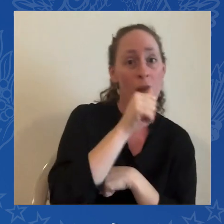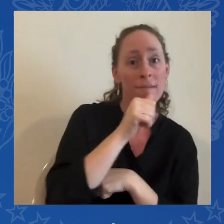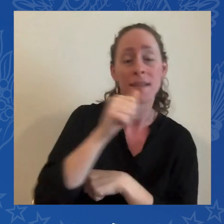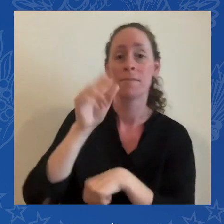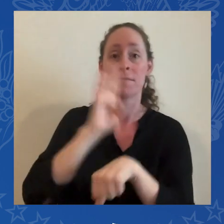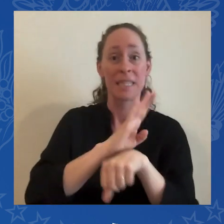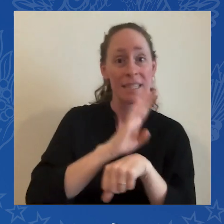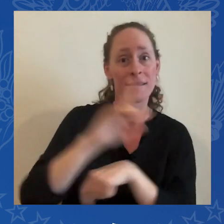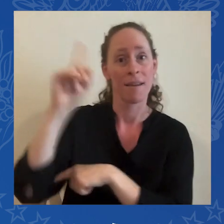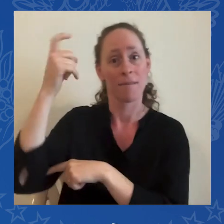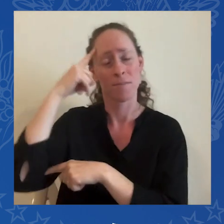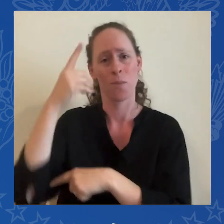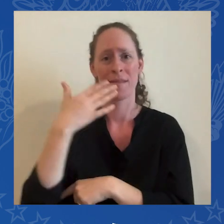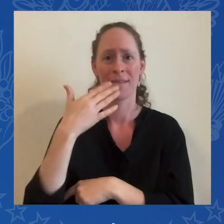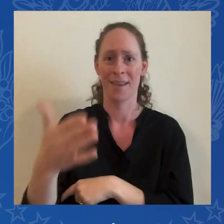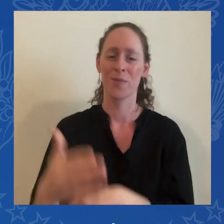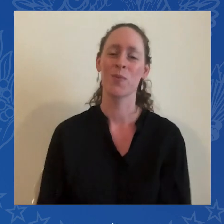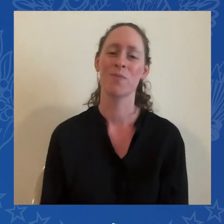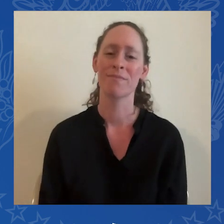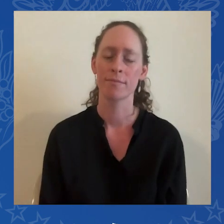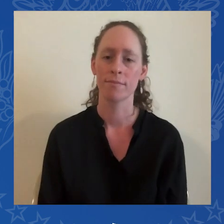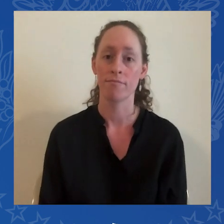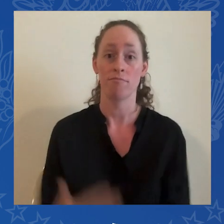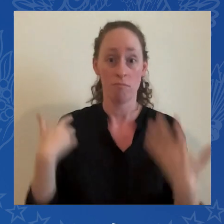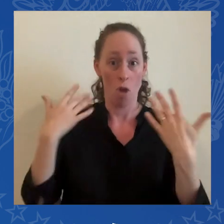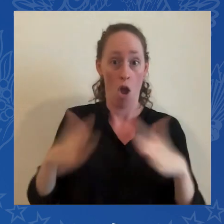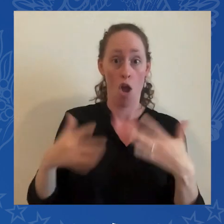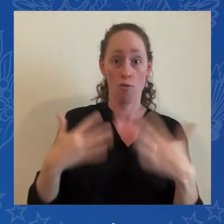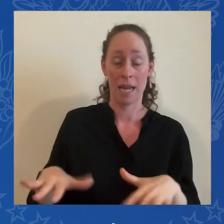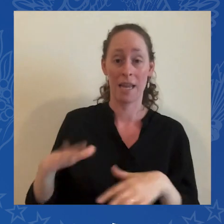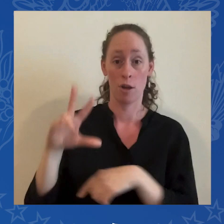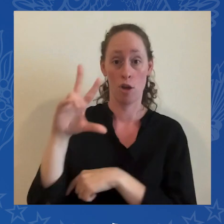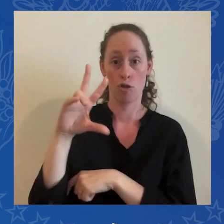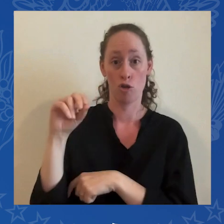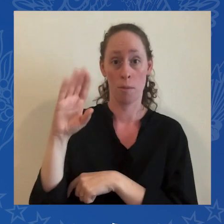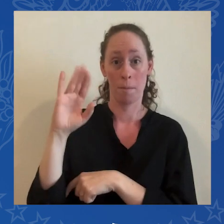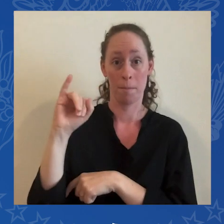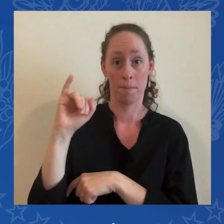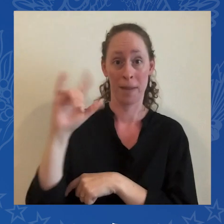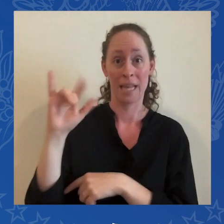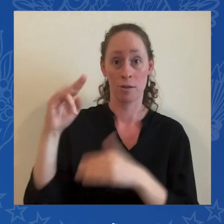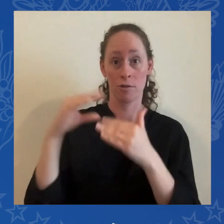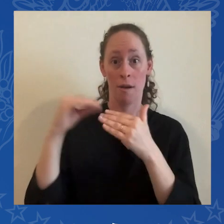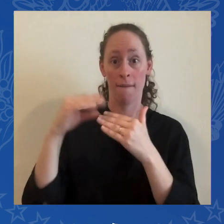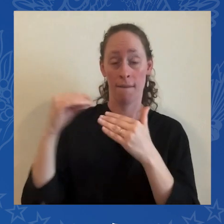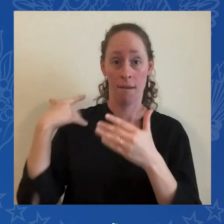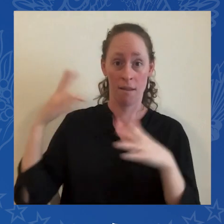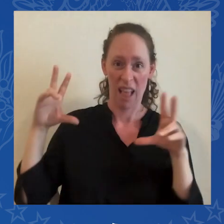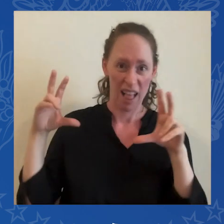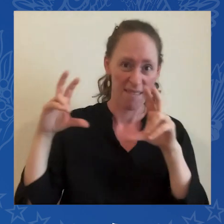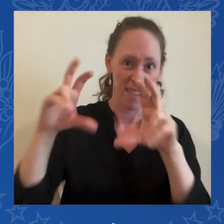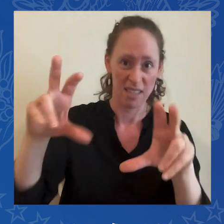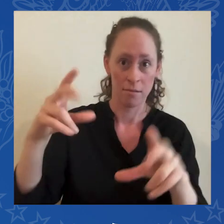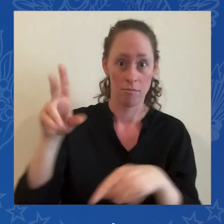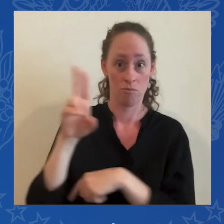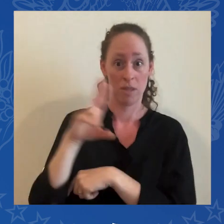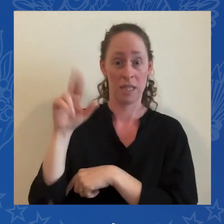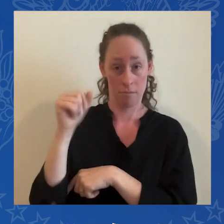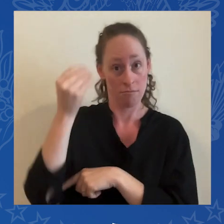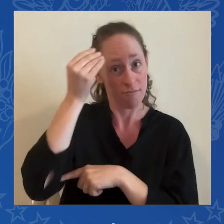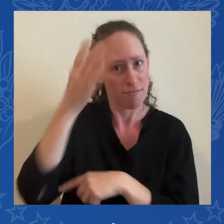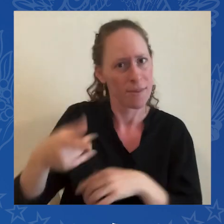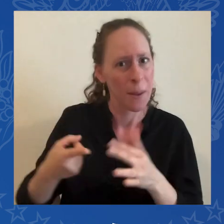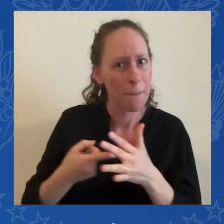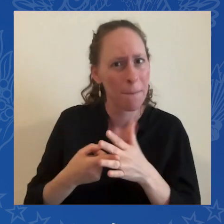than $30 billion in investments to date. And we're just getting started. Together we have a lot of work to do